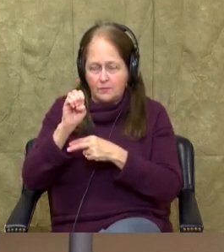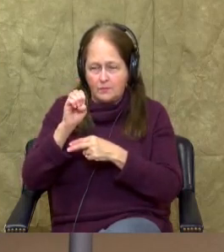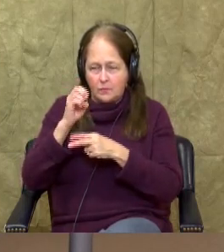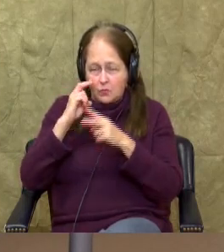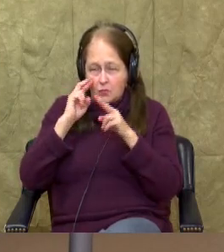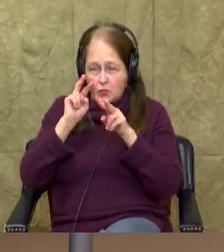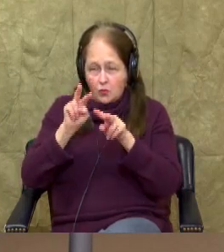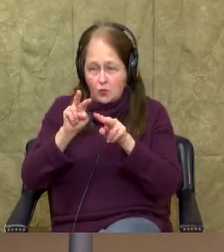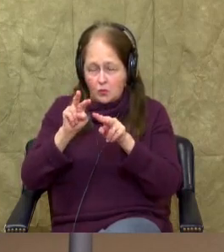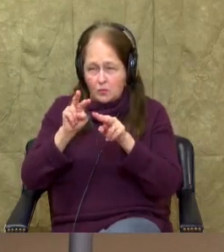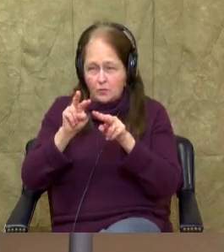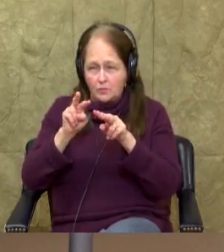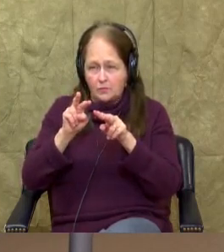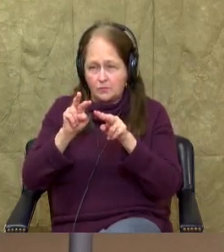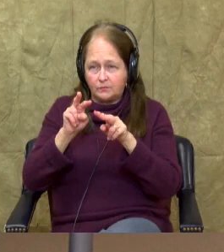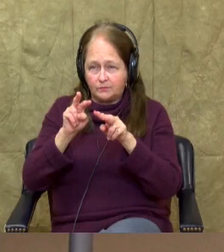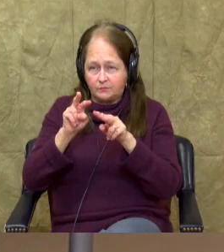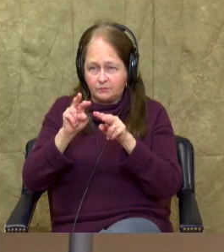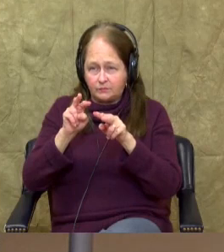look at this.